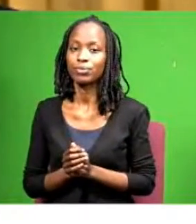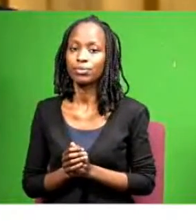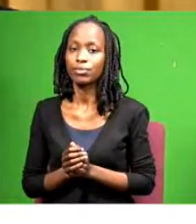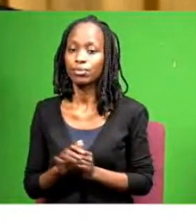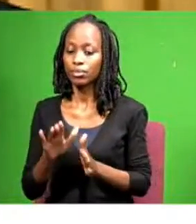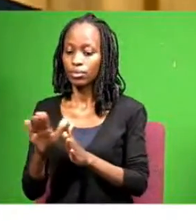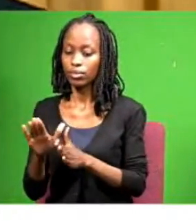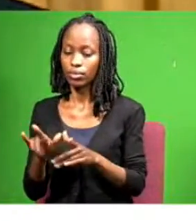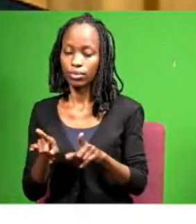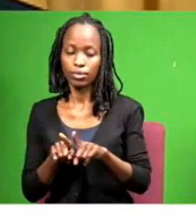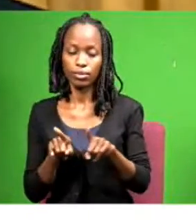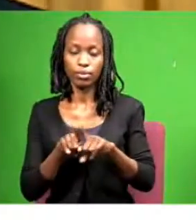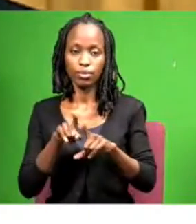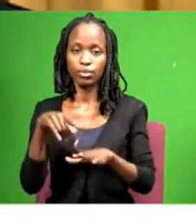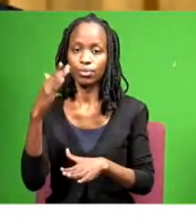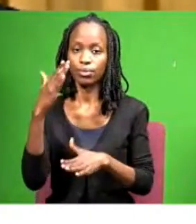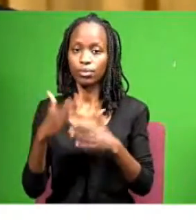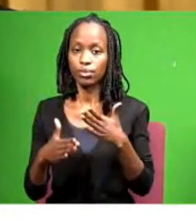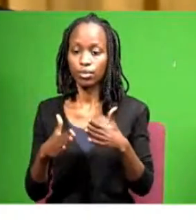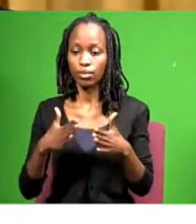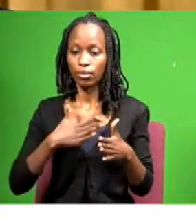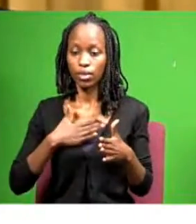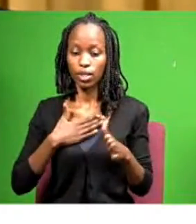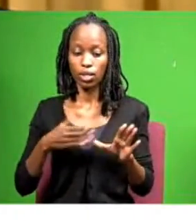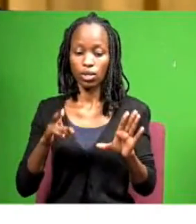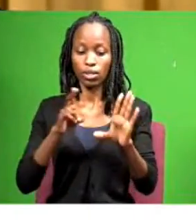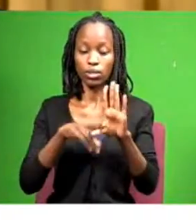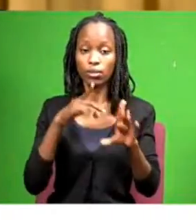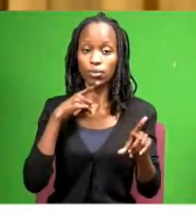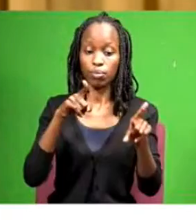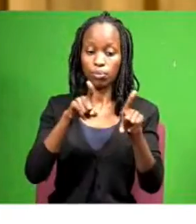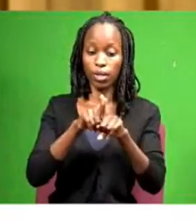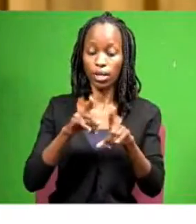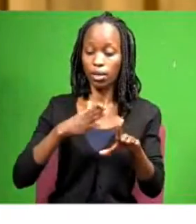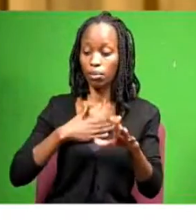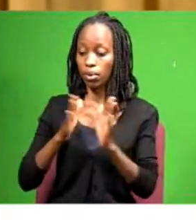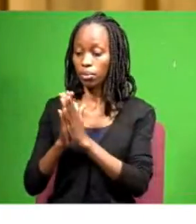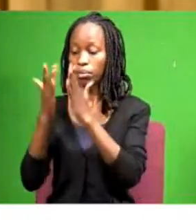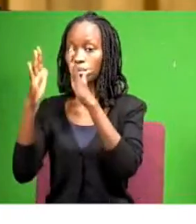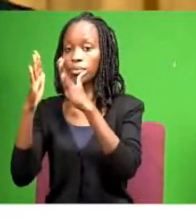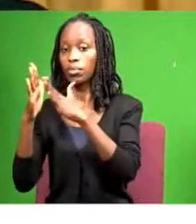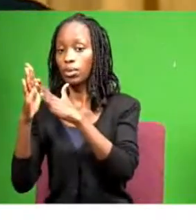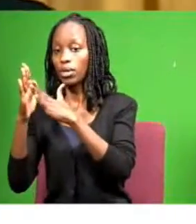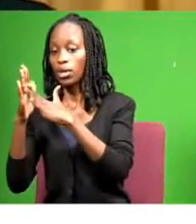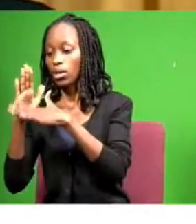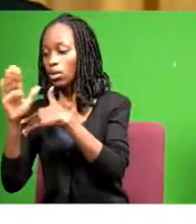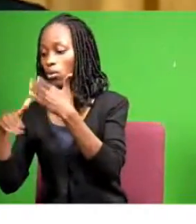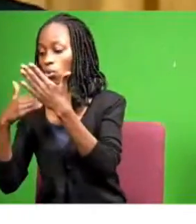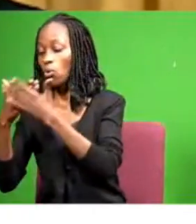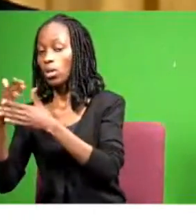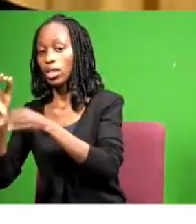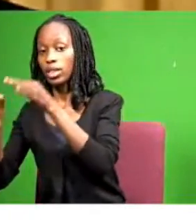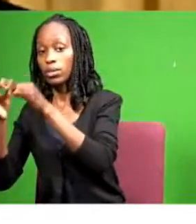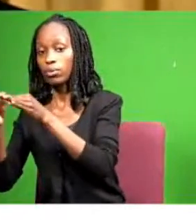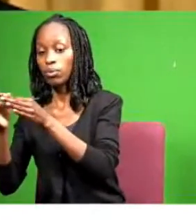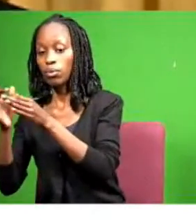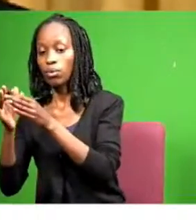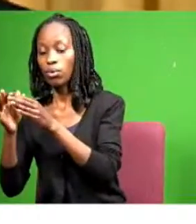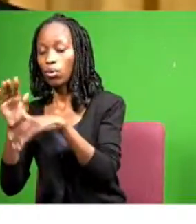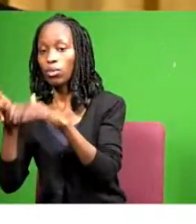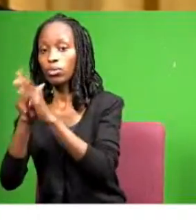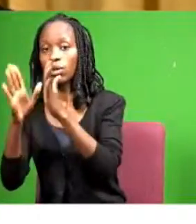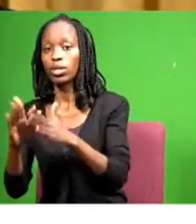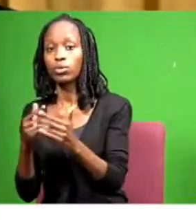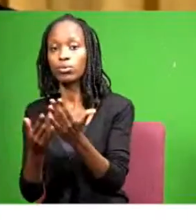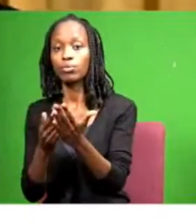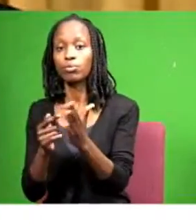So, in conclusion, I join my brother and sister judges in appreciating the senior counsel and all counsel who appeared before us.